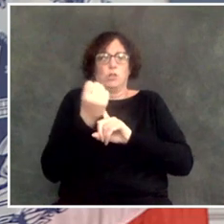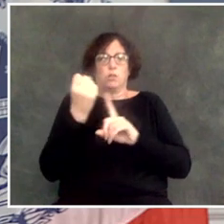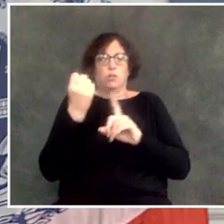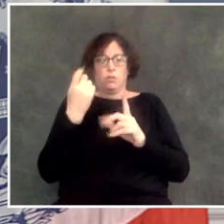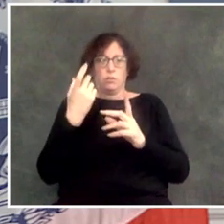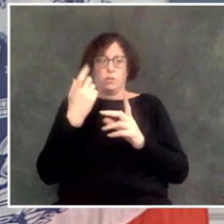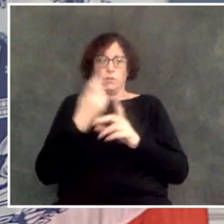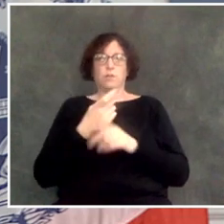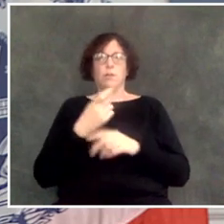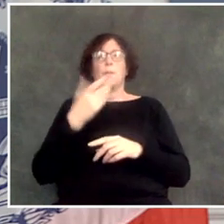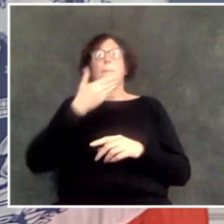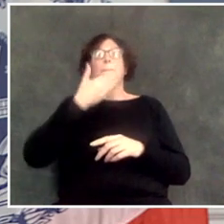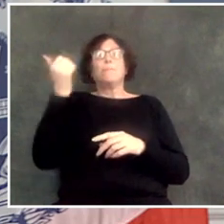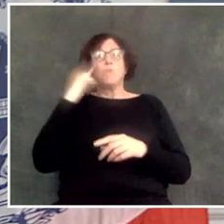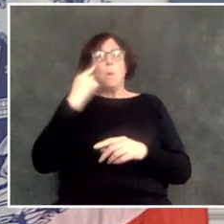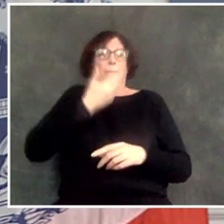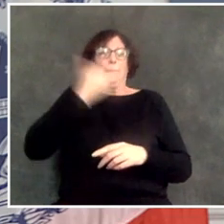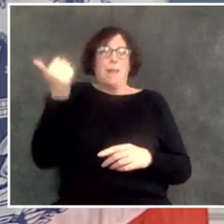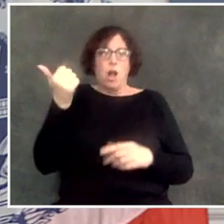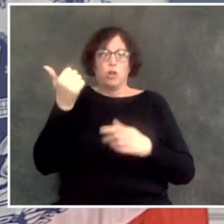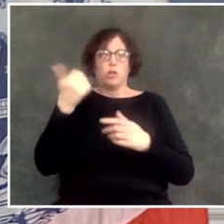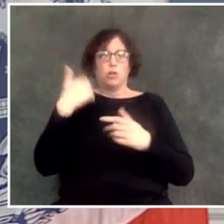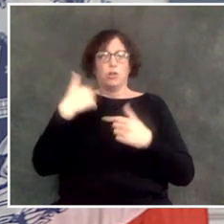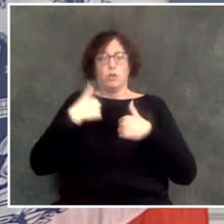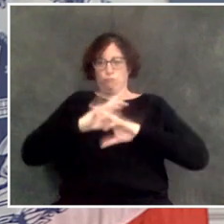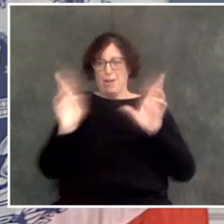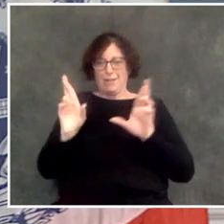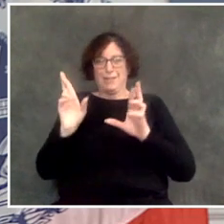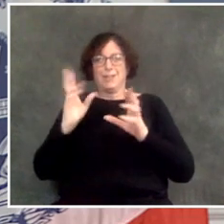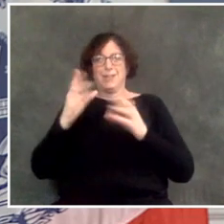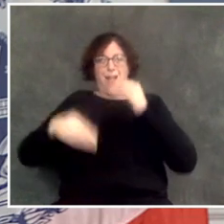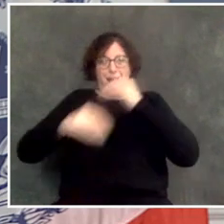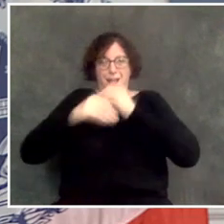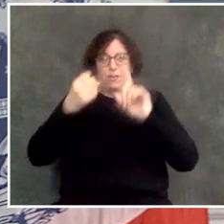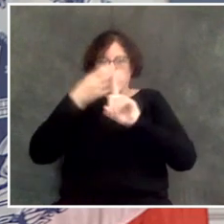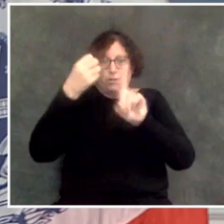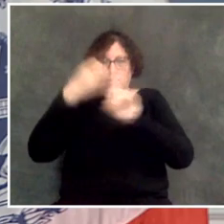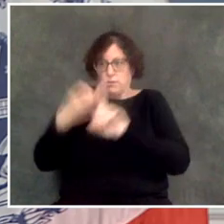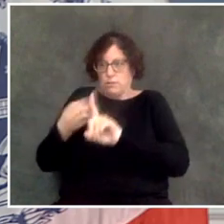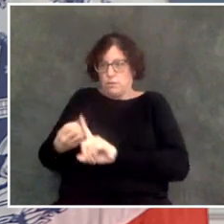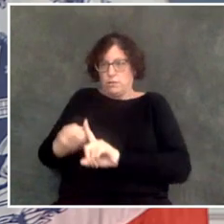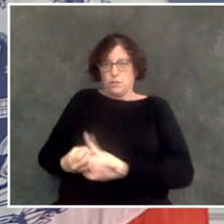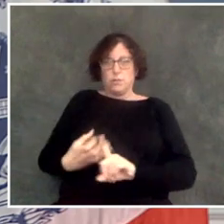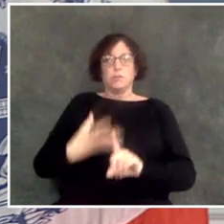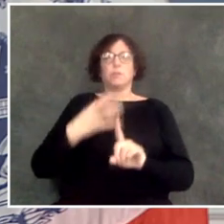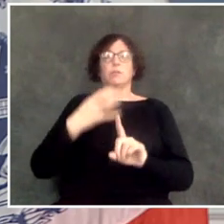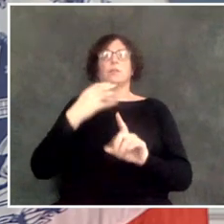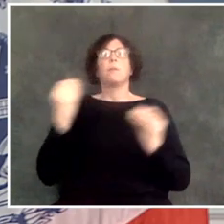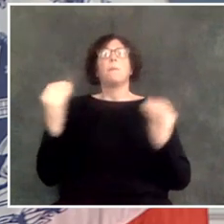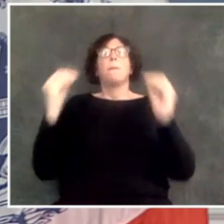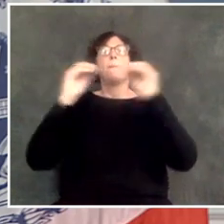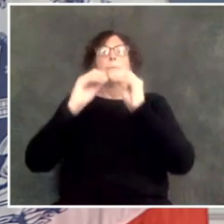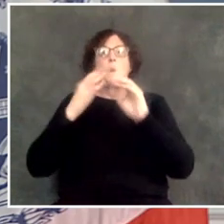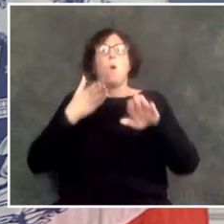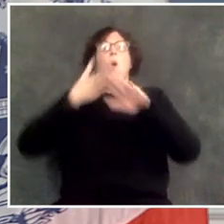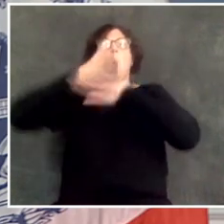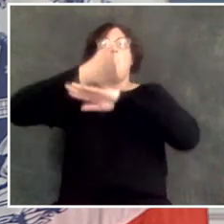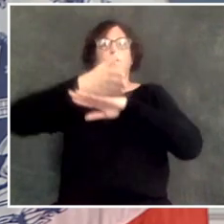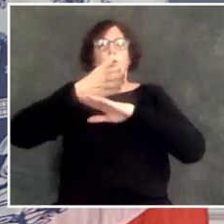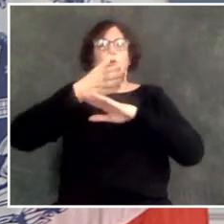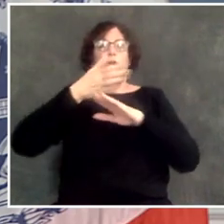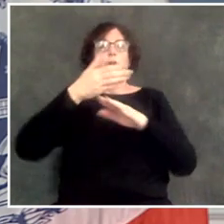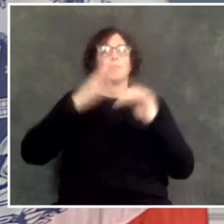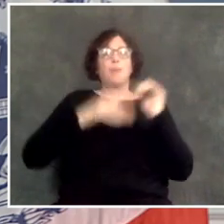much ready to handle the problem, I would be very, very happy with that question. But we have to plan for worst case scenarios. We've seen this. This